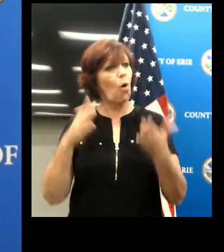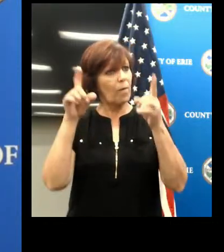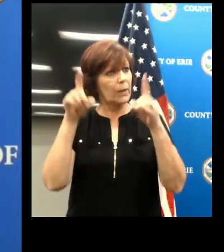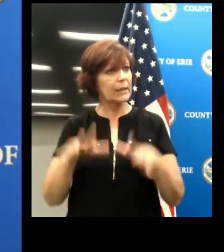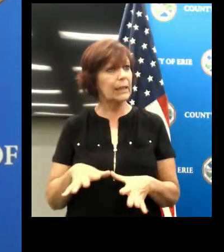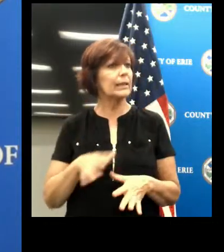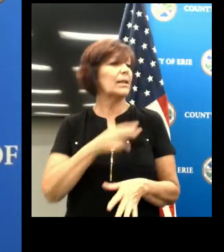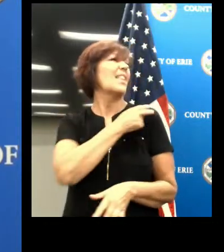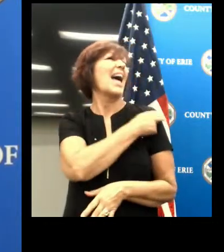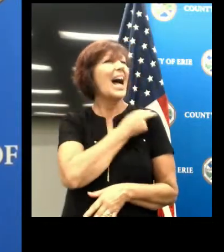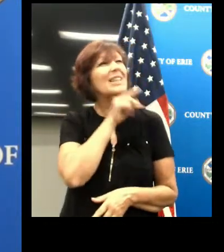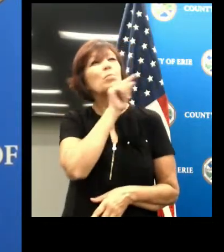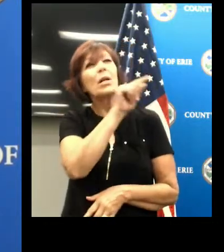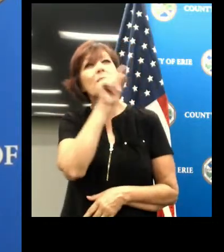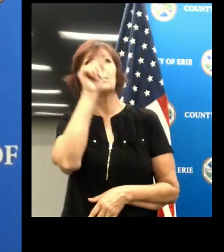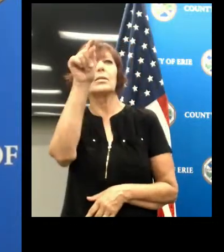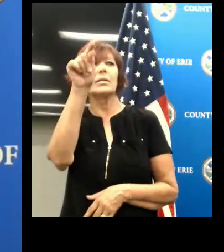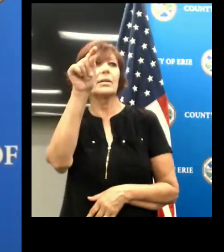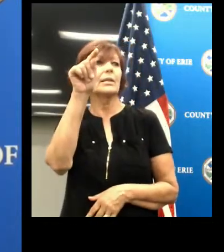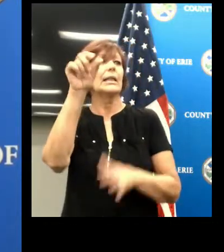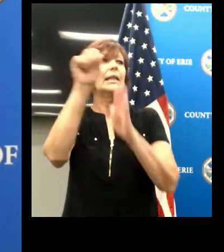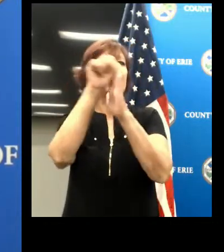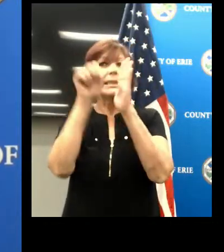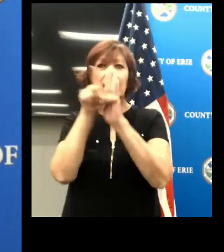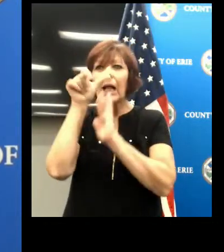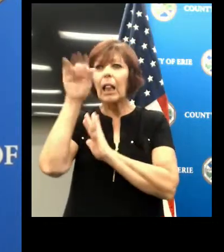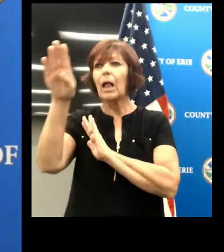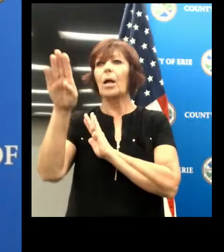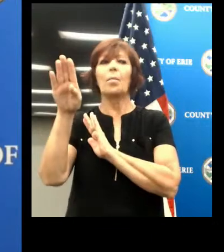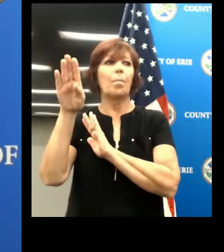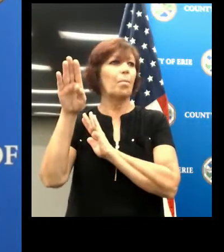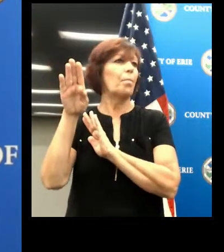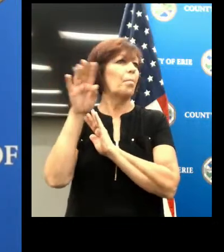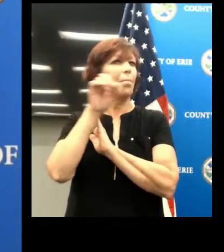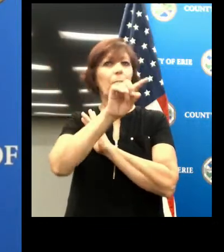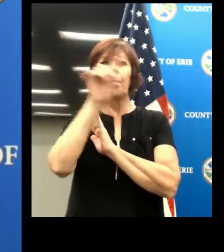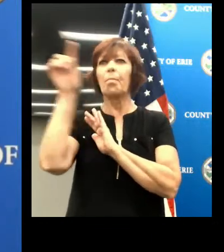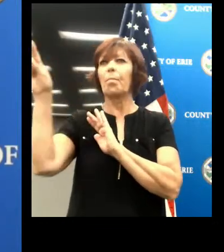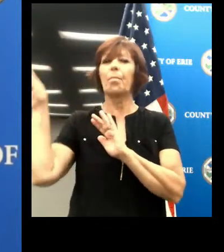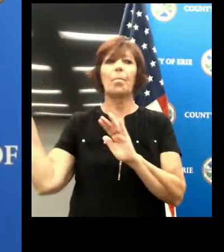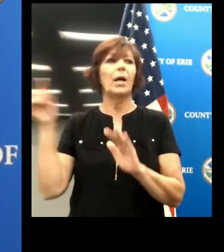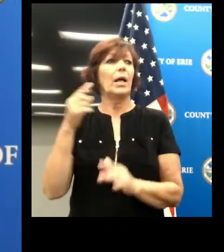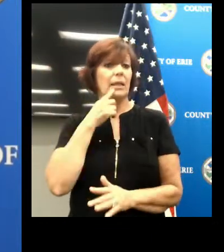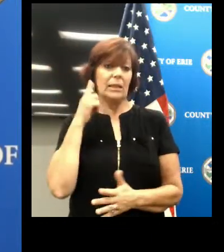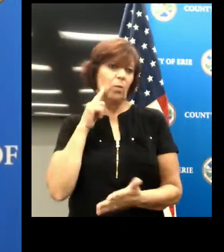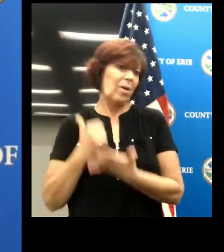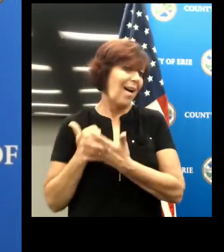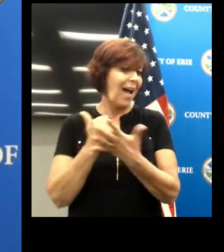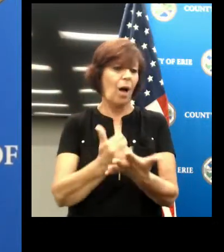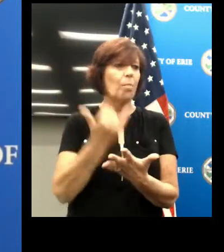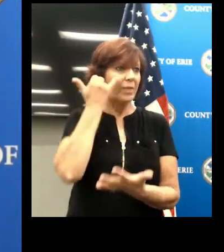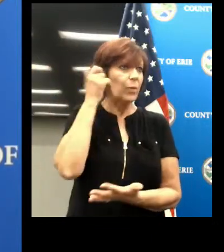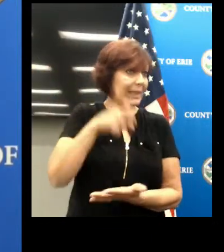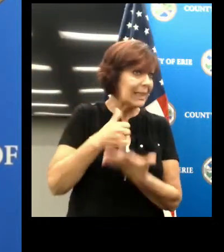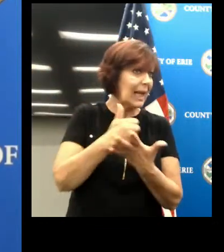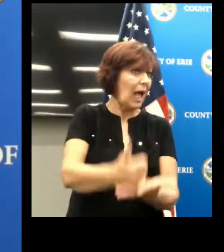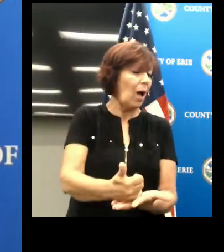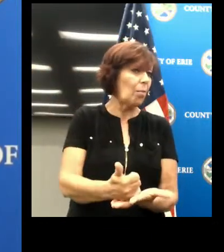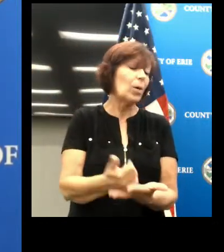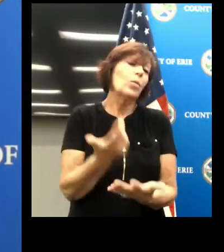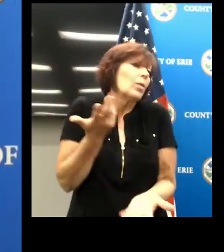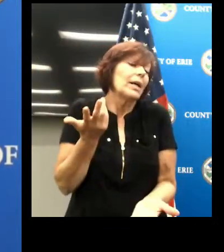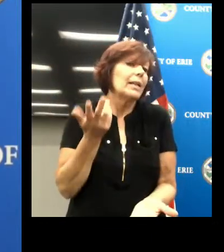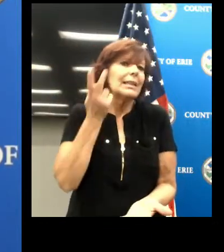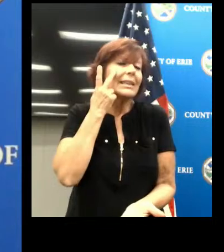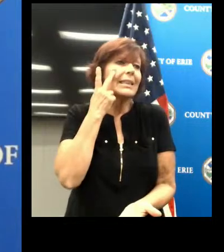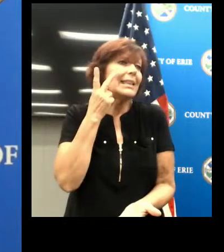our hospitals and the state lab is they've said that they'll help us if we need help, and we'll have to take